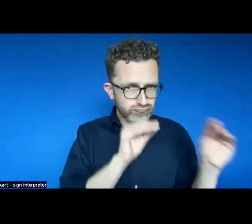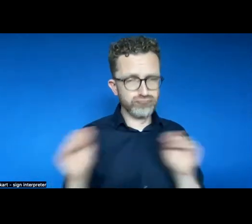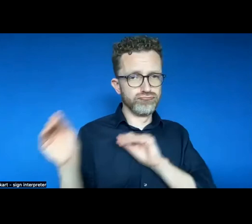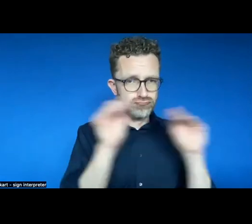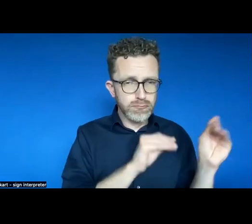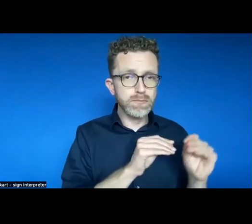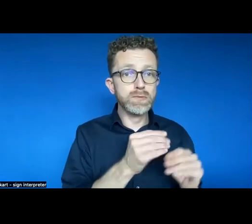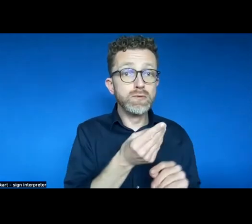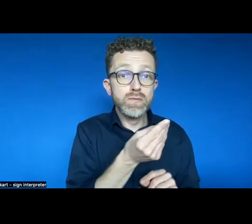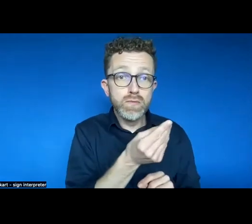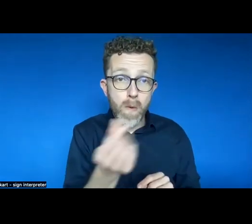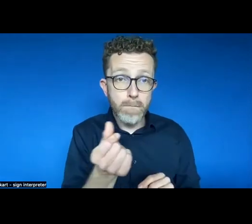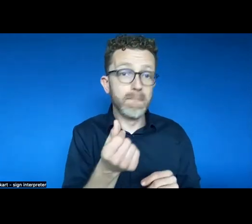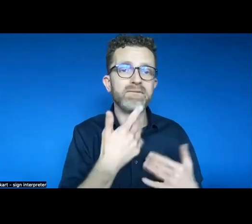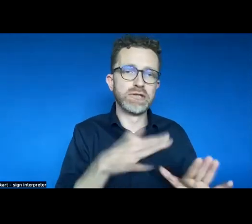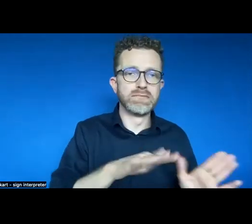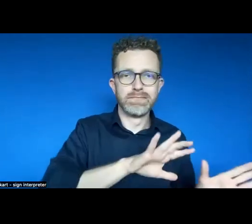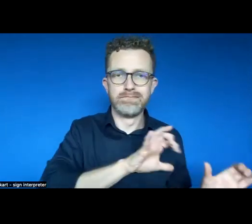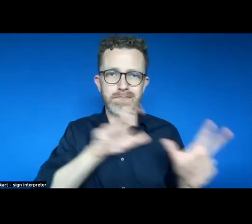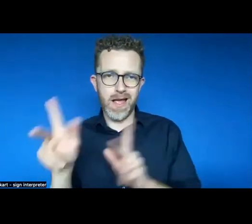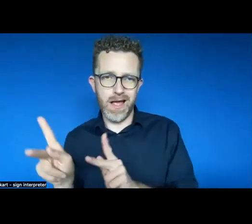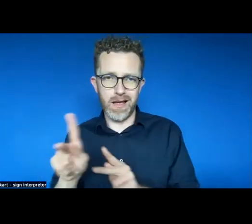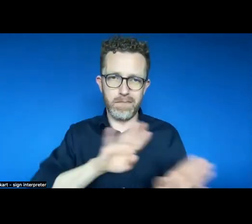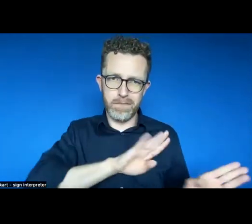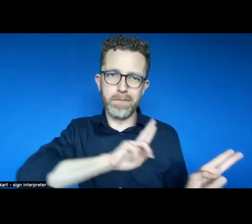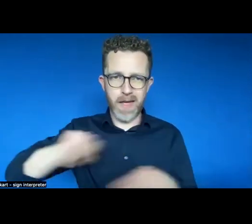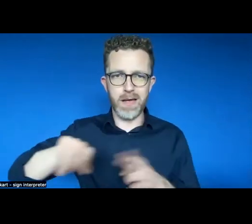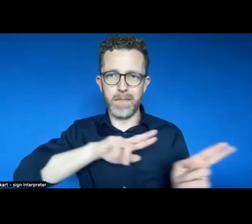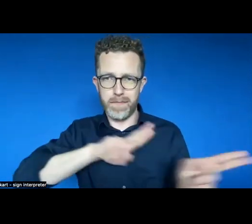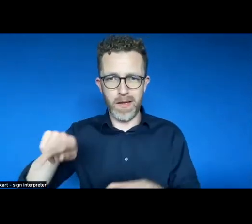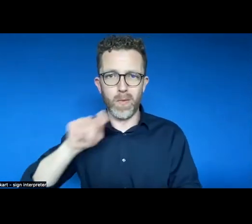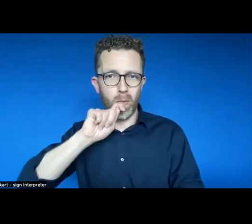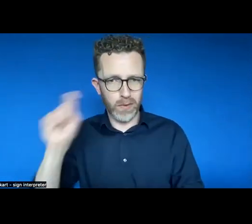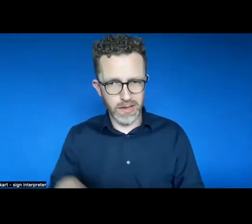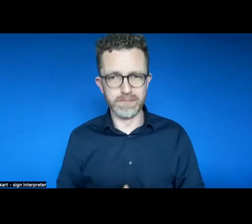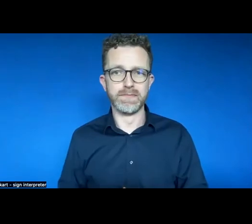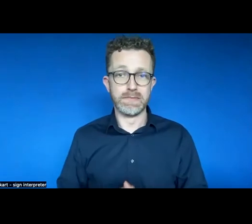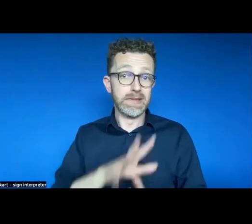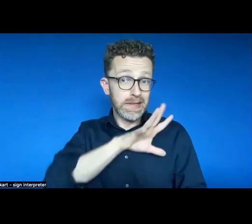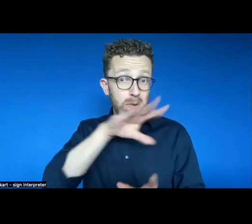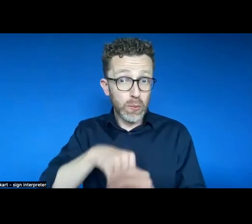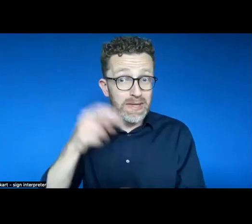including Kyiv. So now in Kyiv we have 22 families.